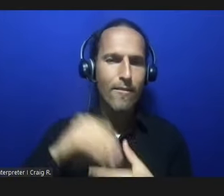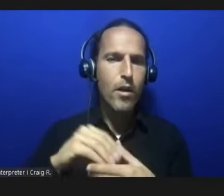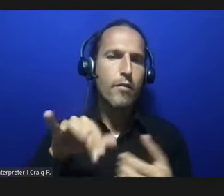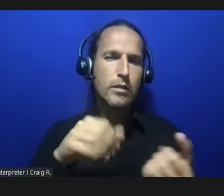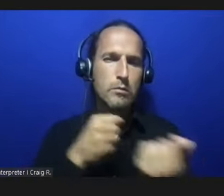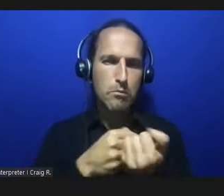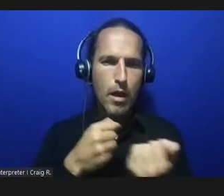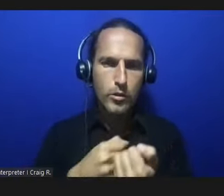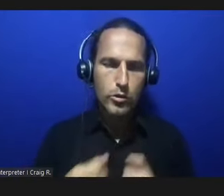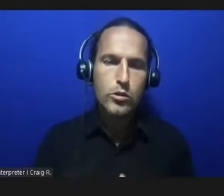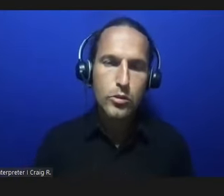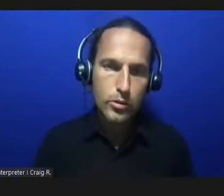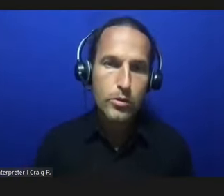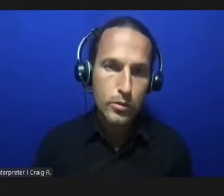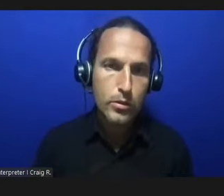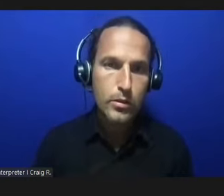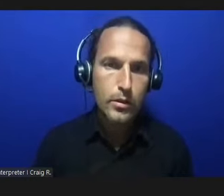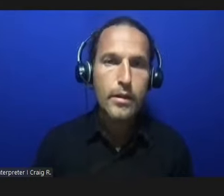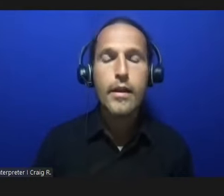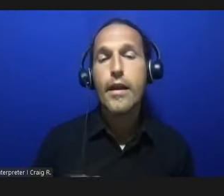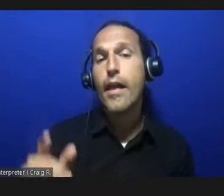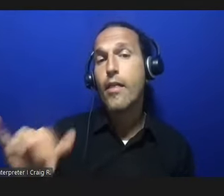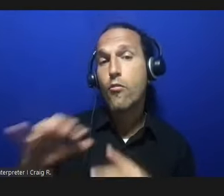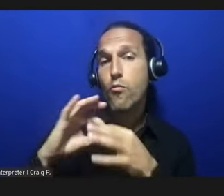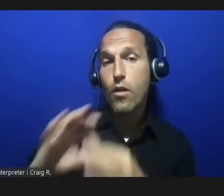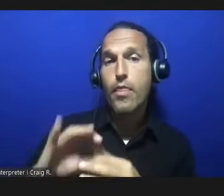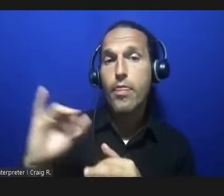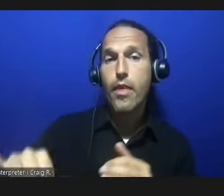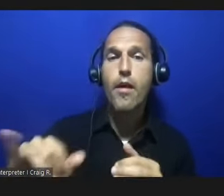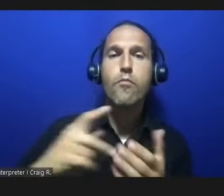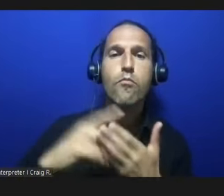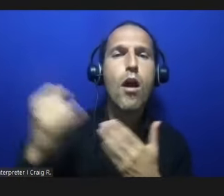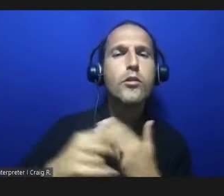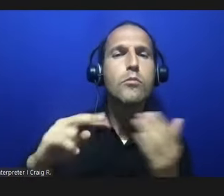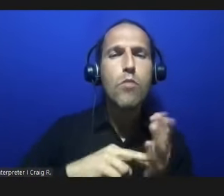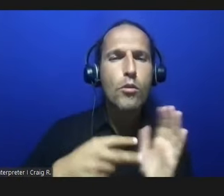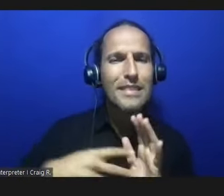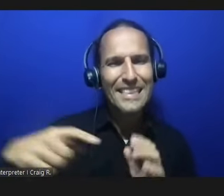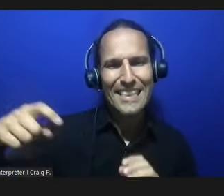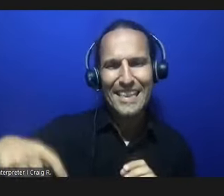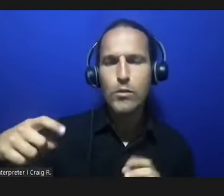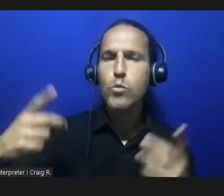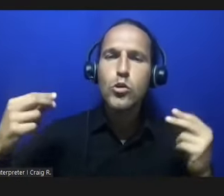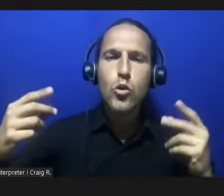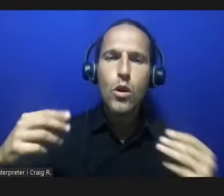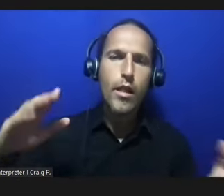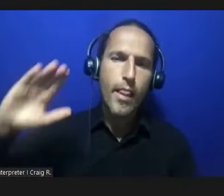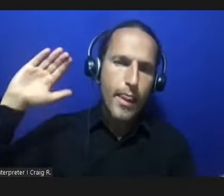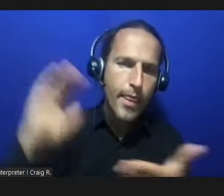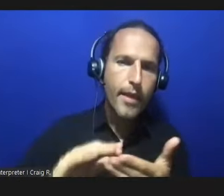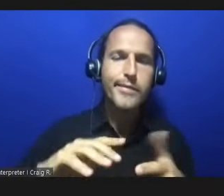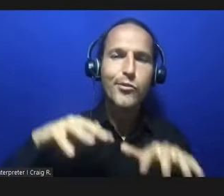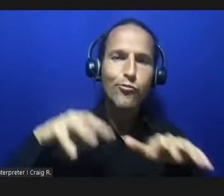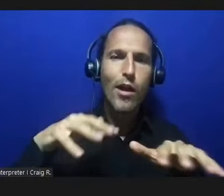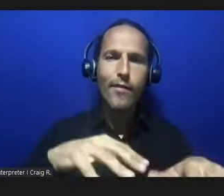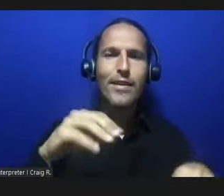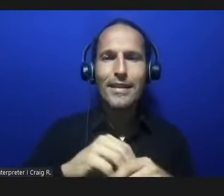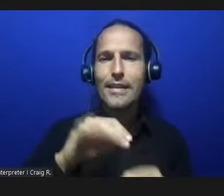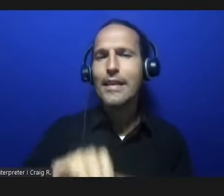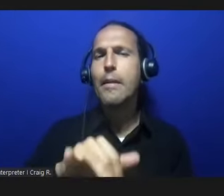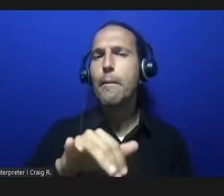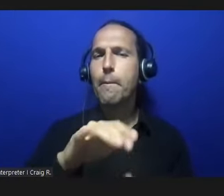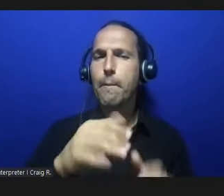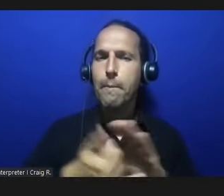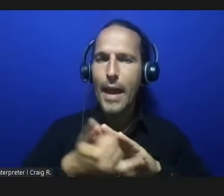sponsors. With respect to the project purpose and need, the project purpose is to reduce traffic congestion in the Manhattan Central Business